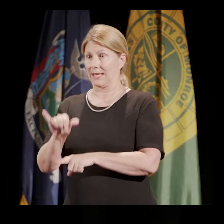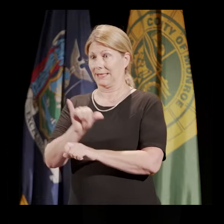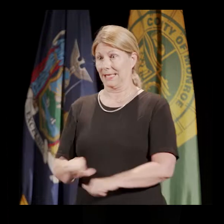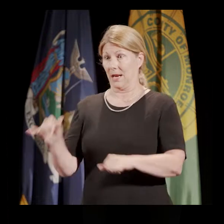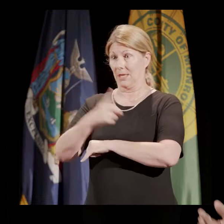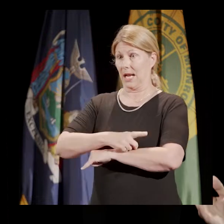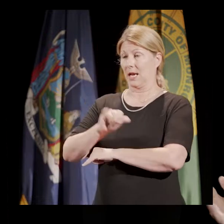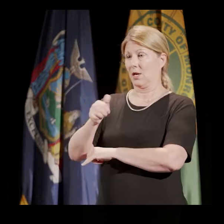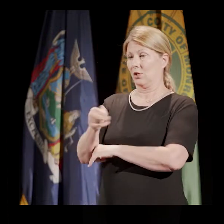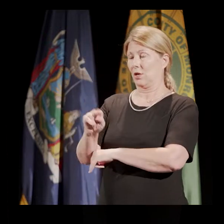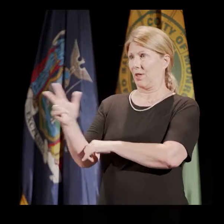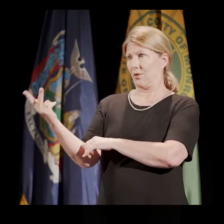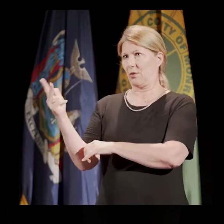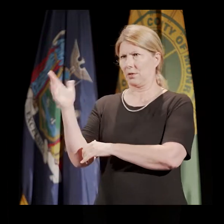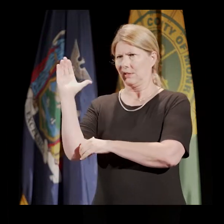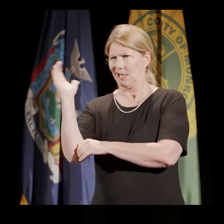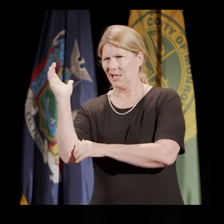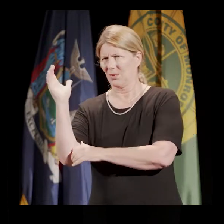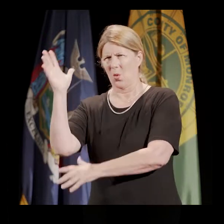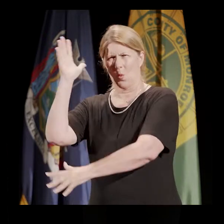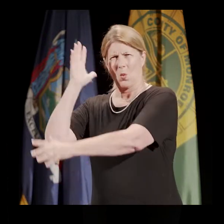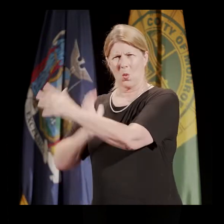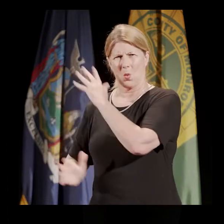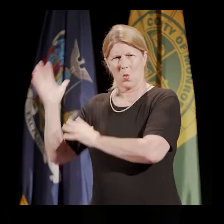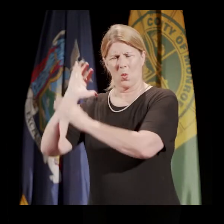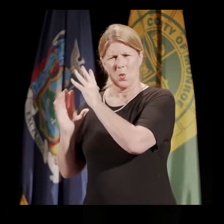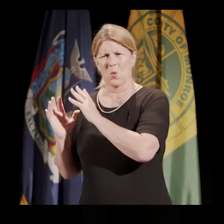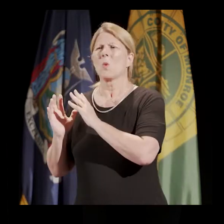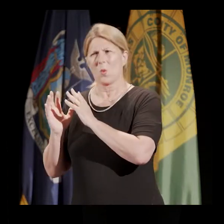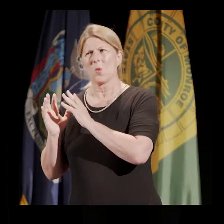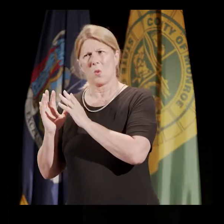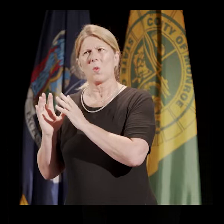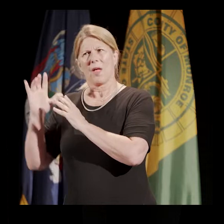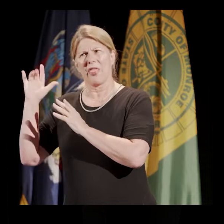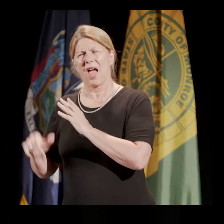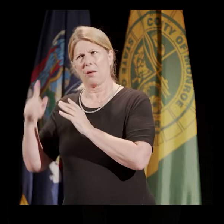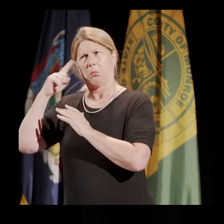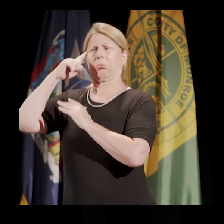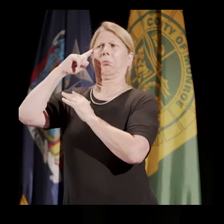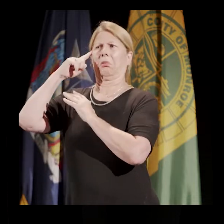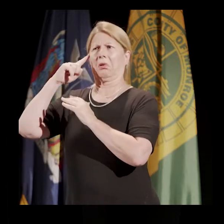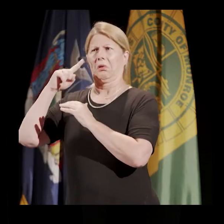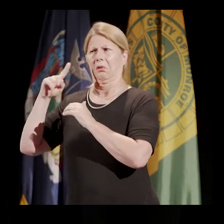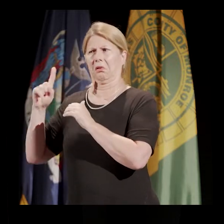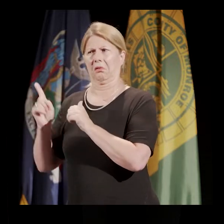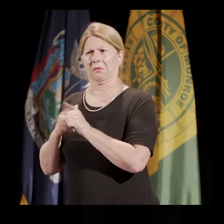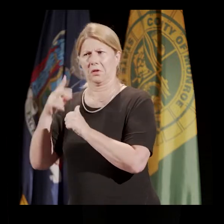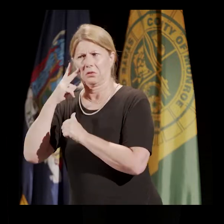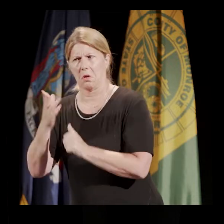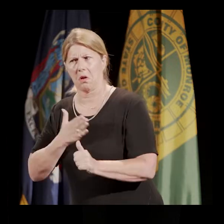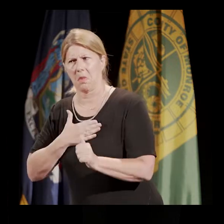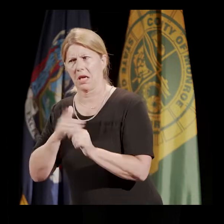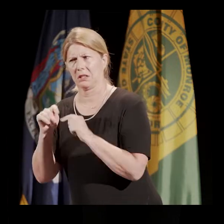January 3rd, which seems like eons ago, that was also the first time I actually saw my senior management team to go to